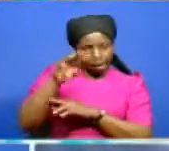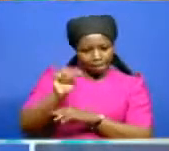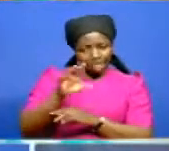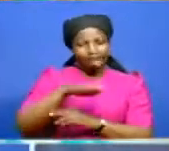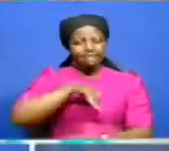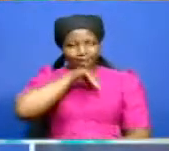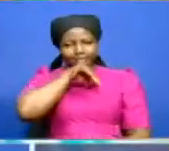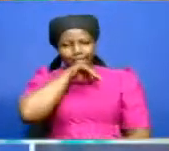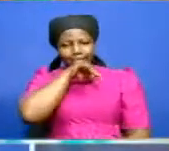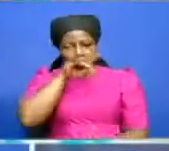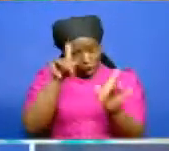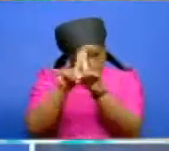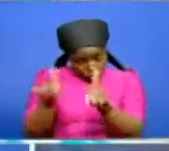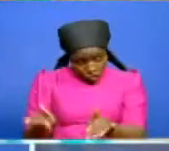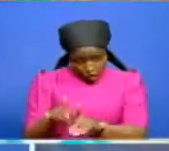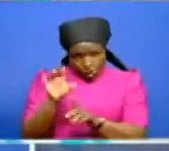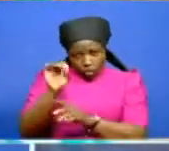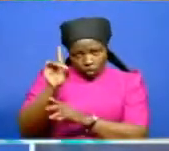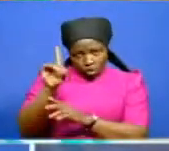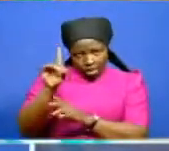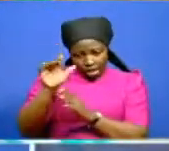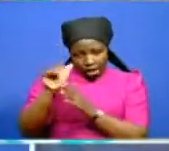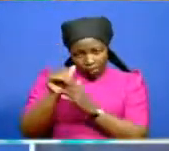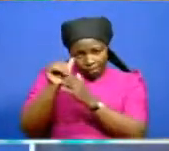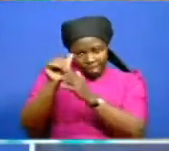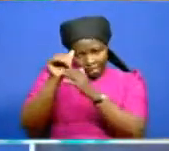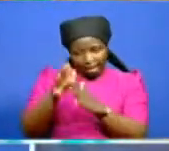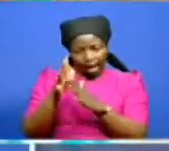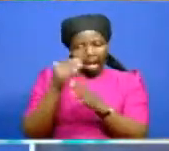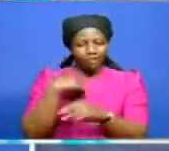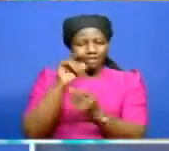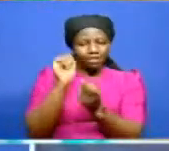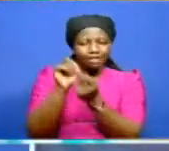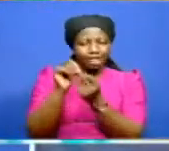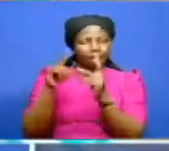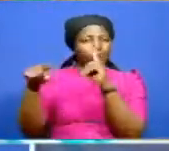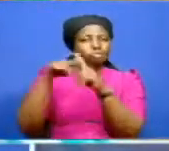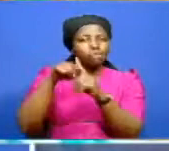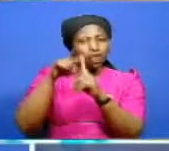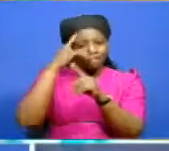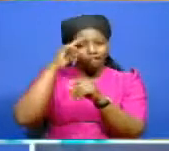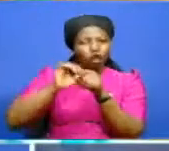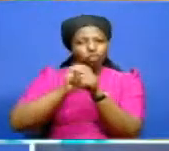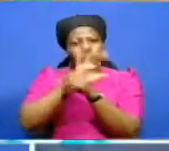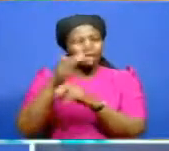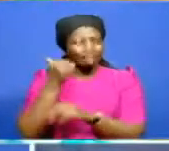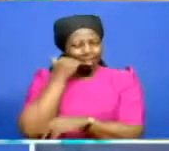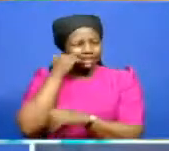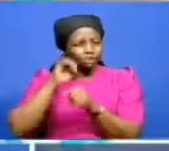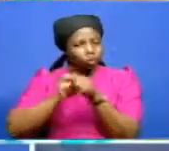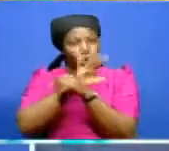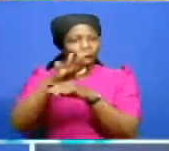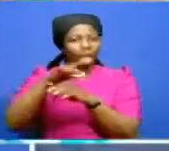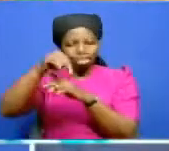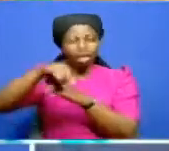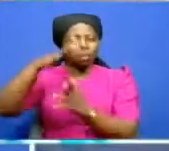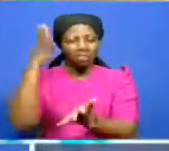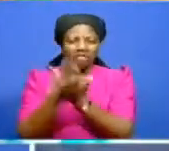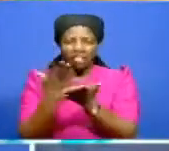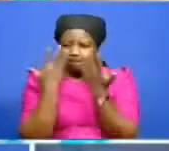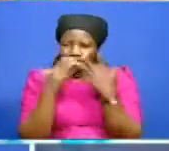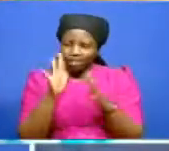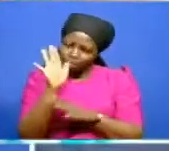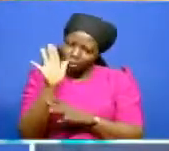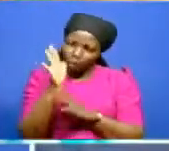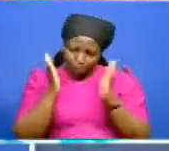also the ODM leader has tested positive for COVID-19. This has been confirmed by his personal doctor